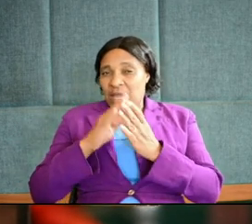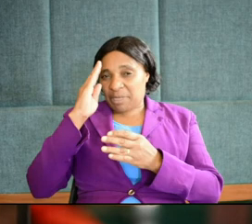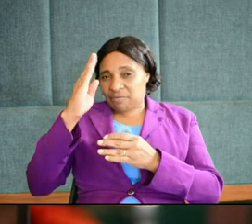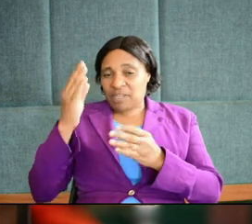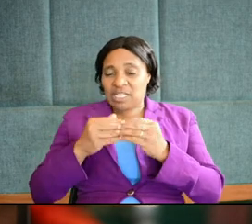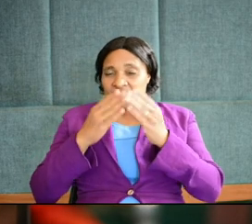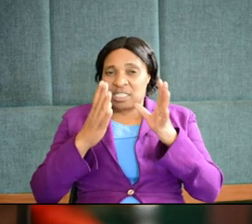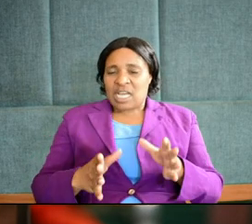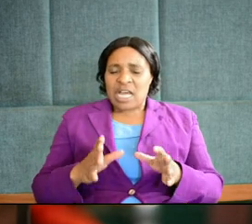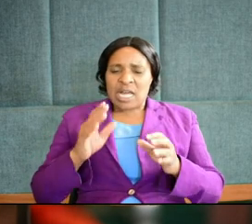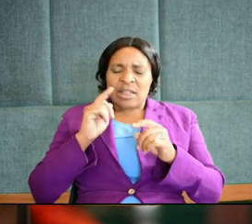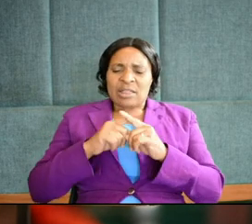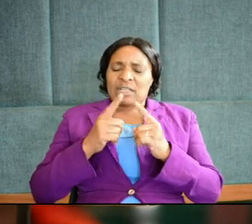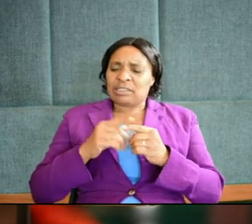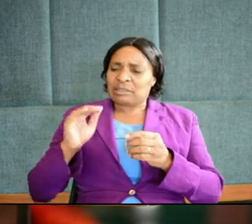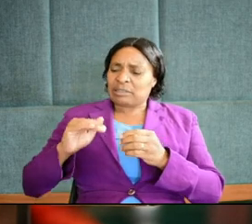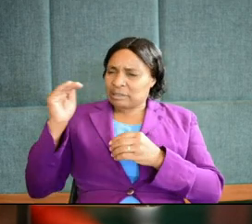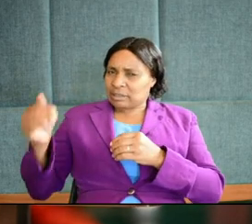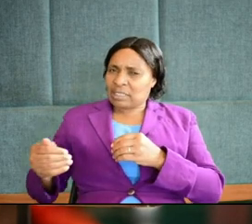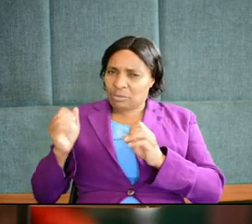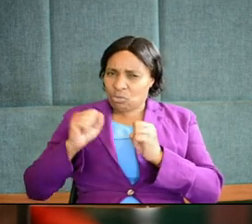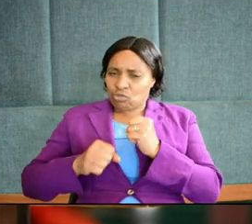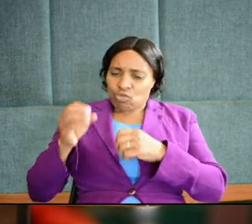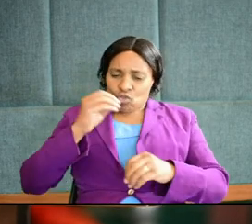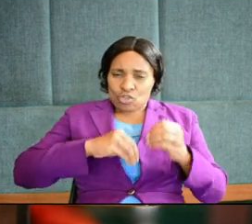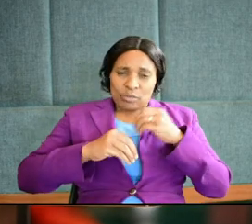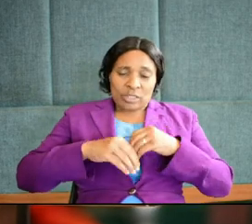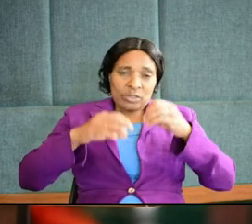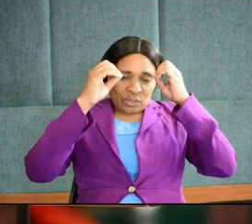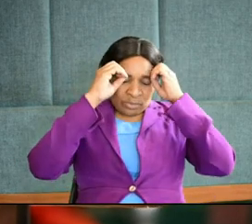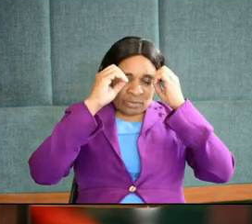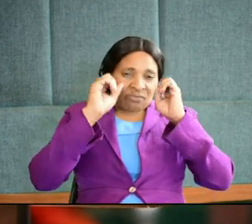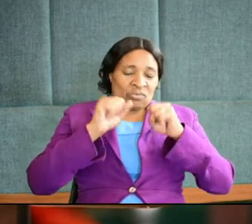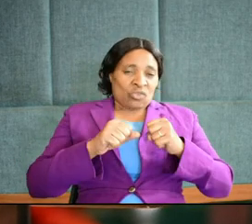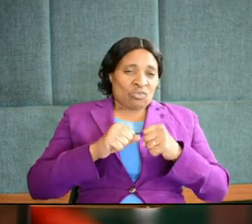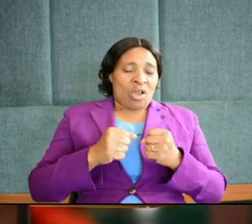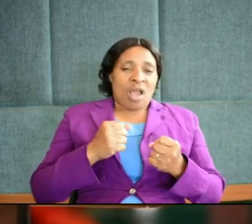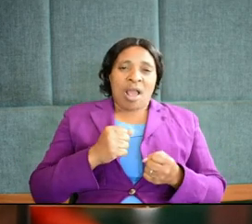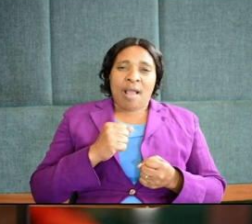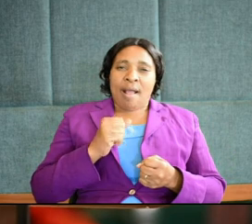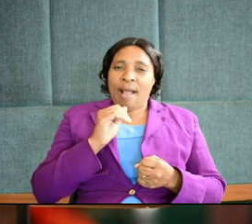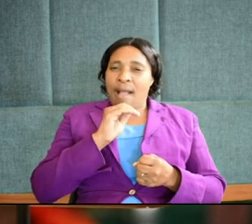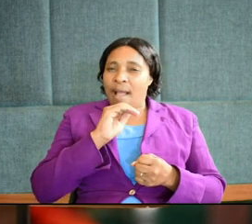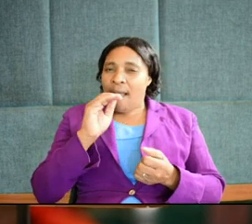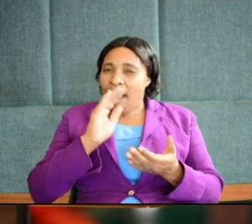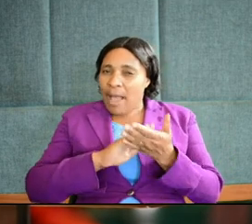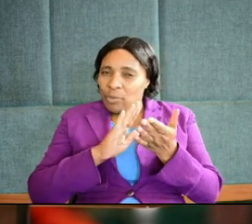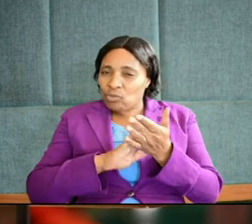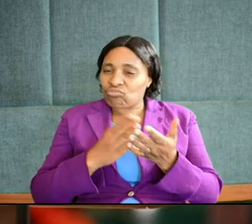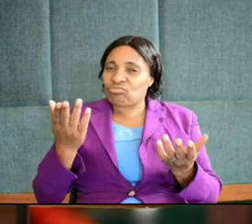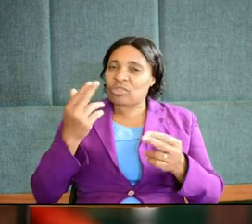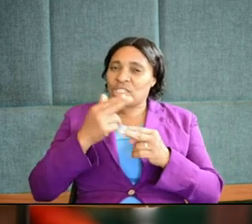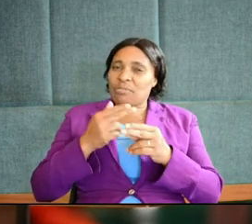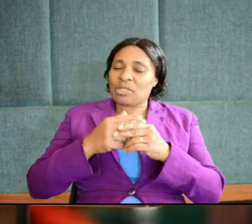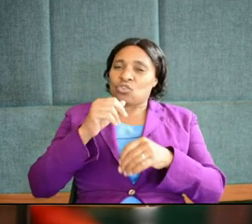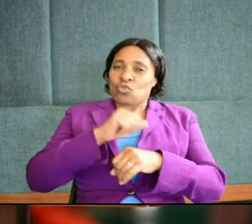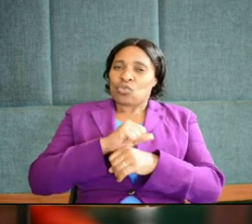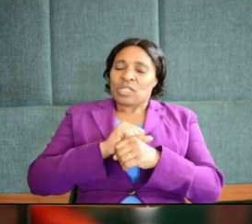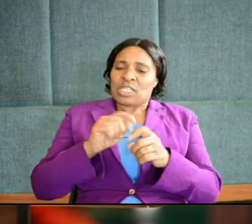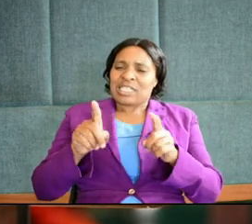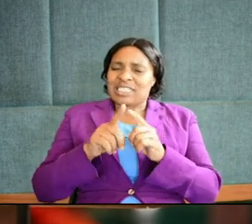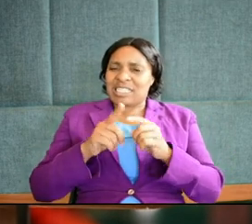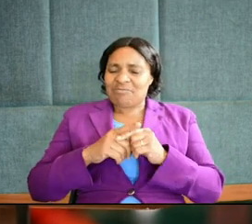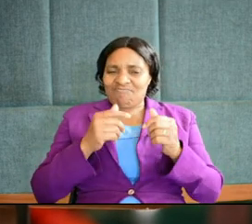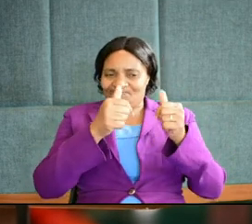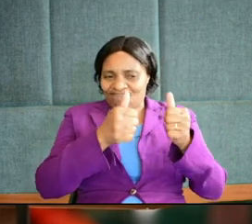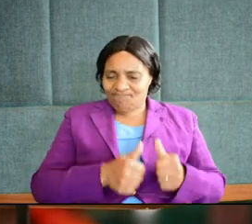recalls a time when the city wanted to honor him for his contribution to education. City leaders proposed naming a school or even a monument